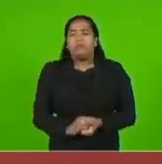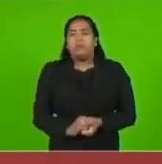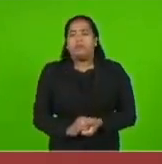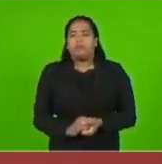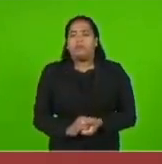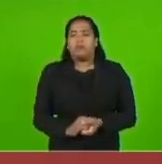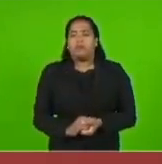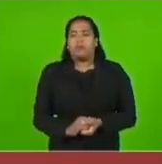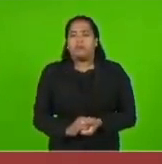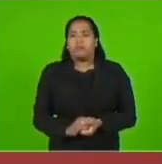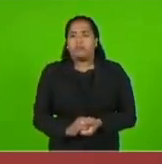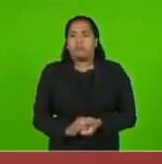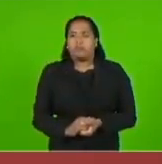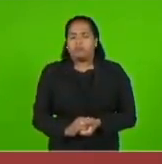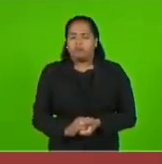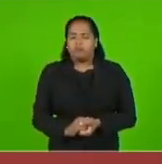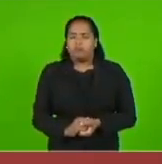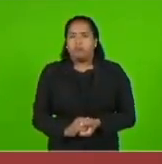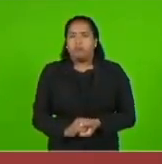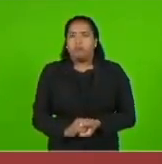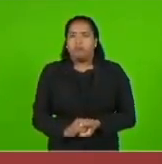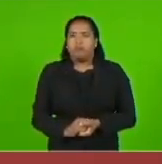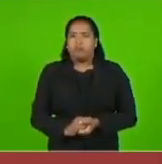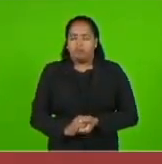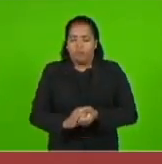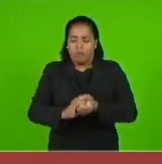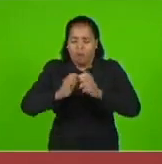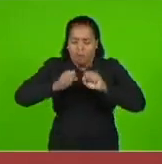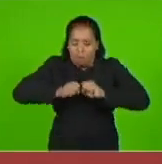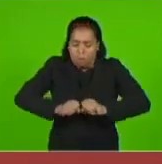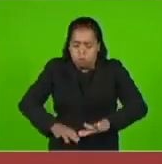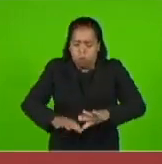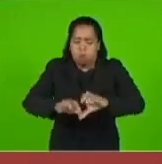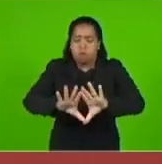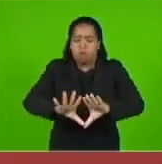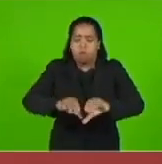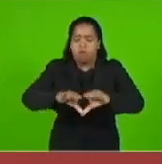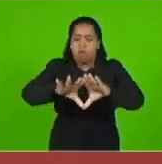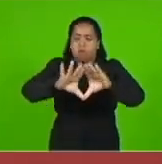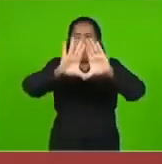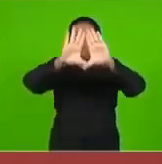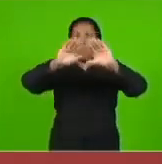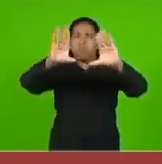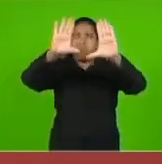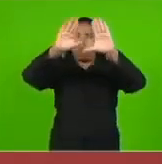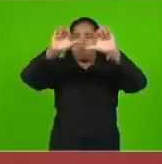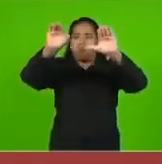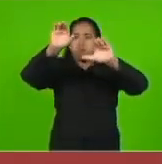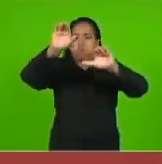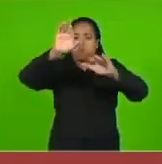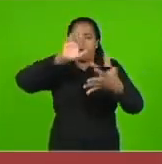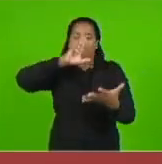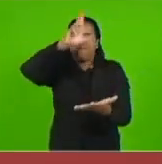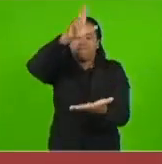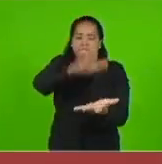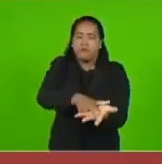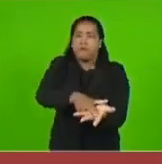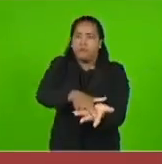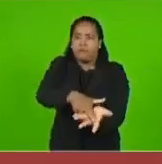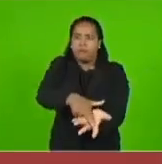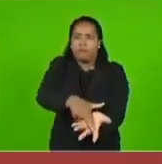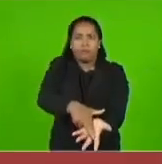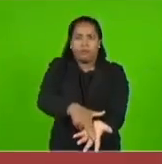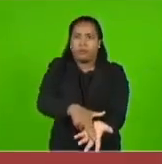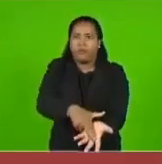is because when the cloud, the nuclear cloud spread, so then there came the results in